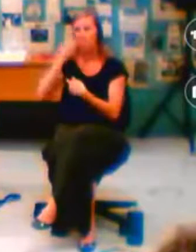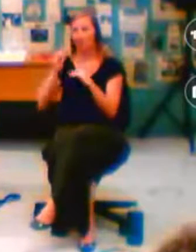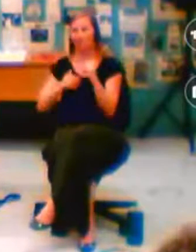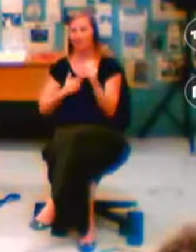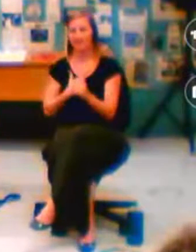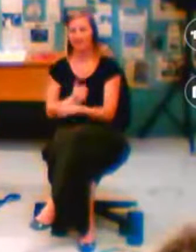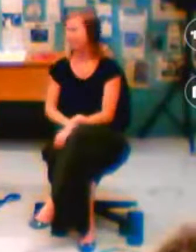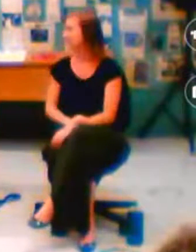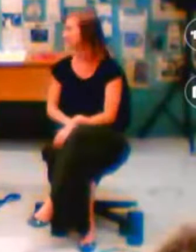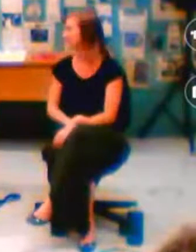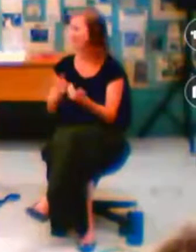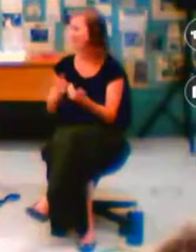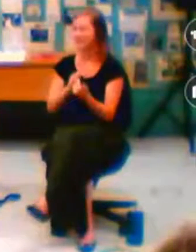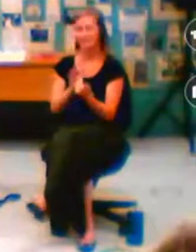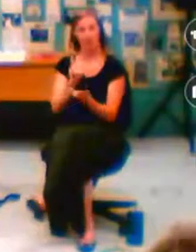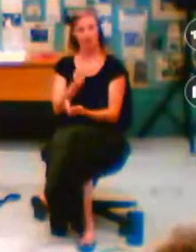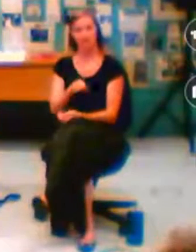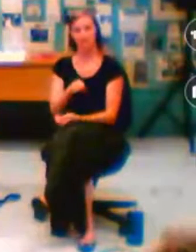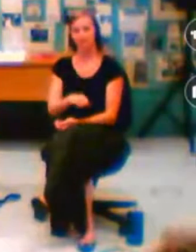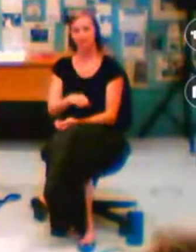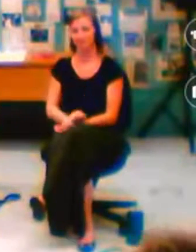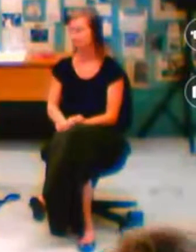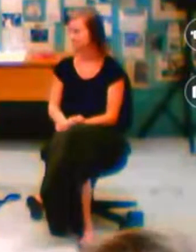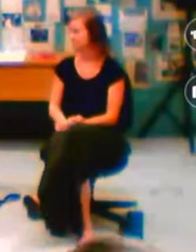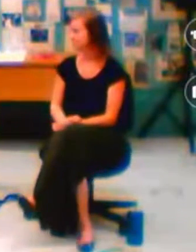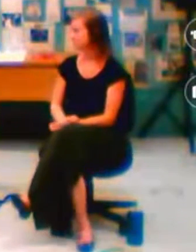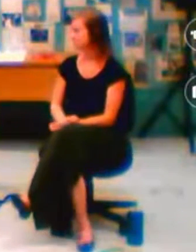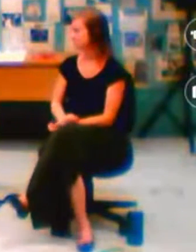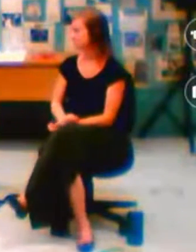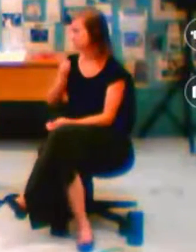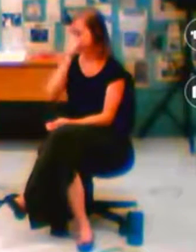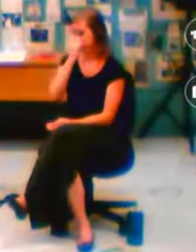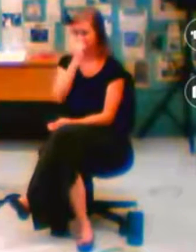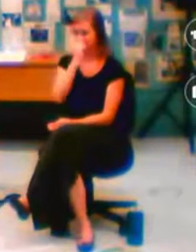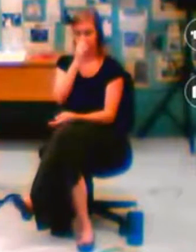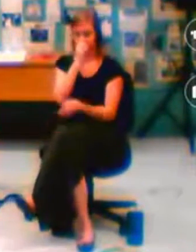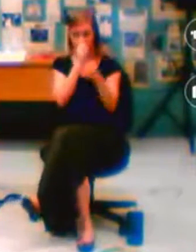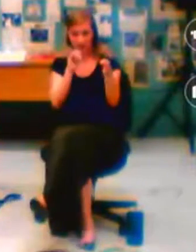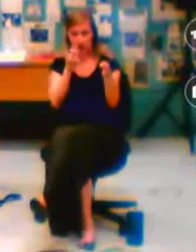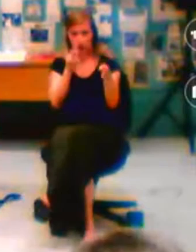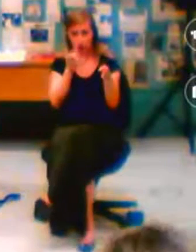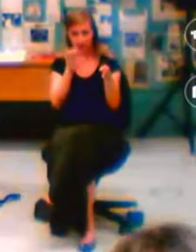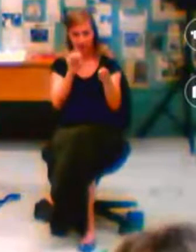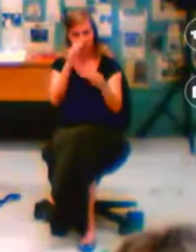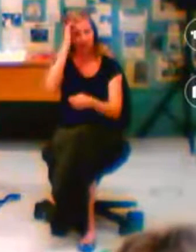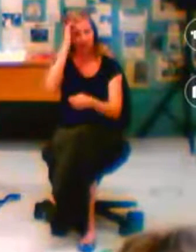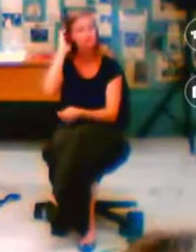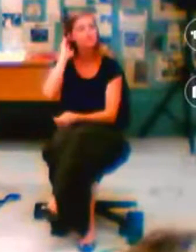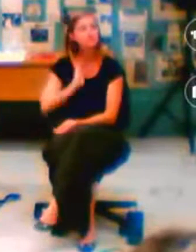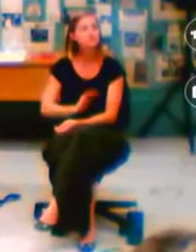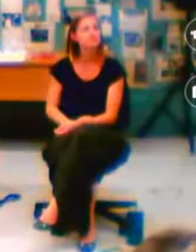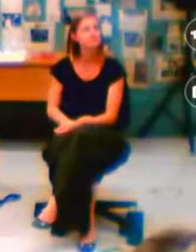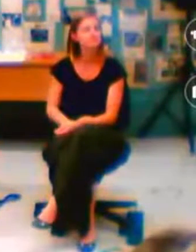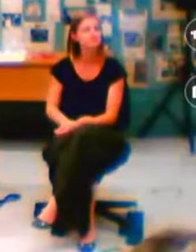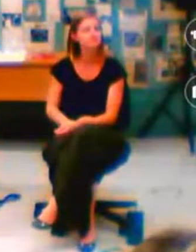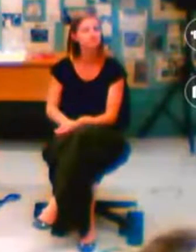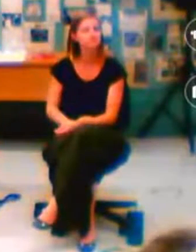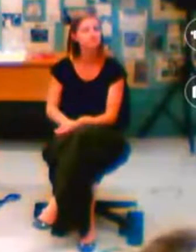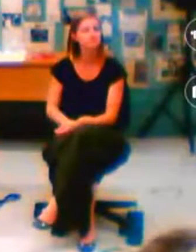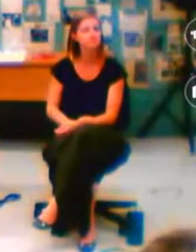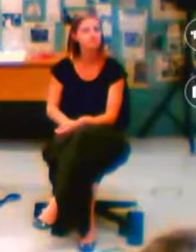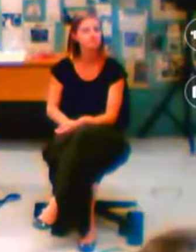So if it's zero, you pay no payroll tax. But if it's higher than zero, you will pay a payroll tax, and then the income tax is separate. Okay. She knows better than